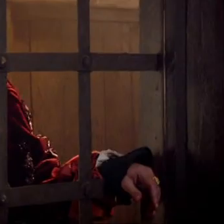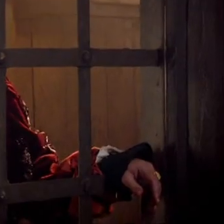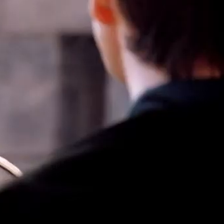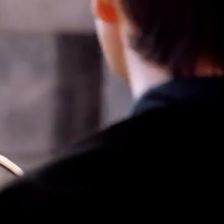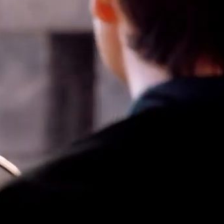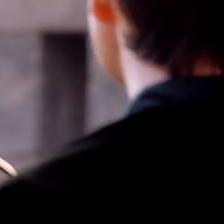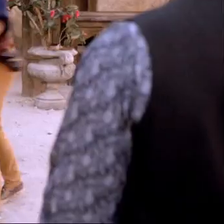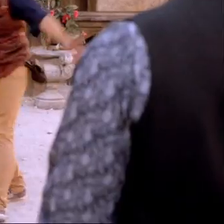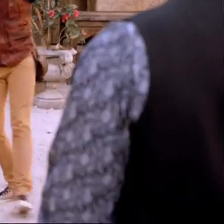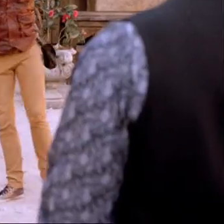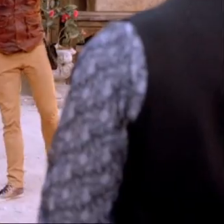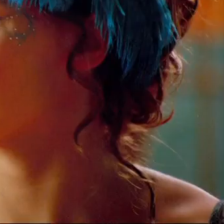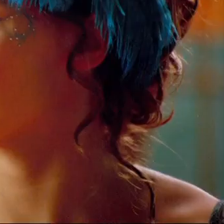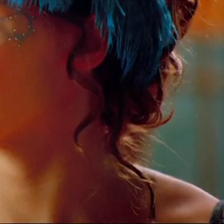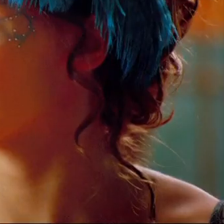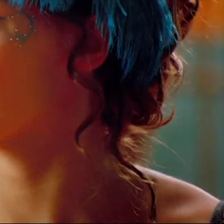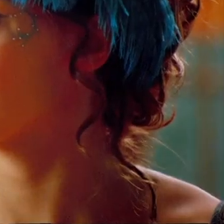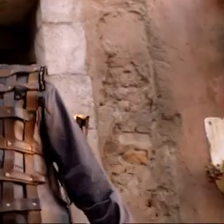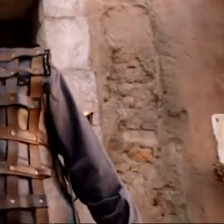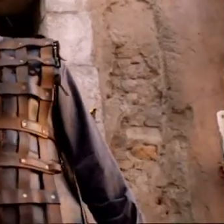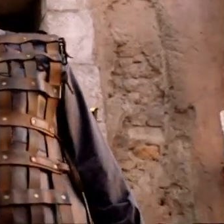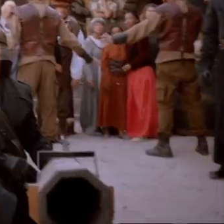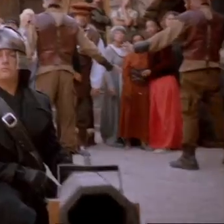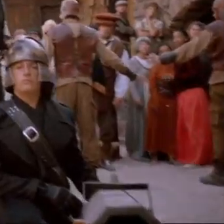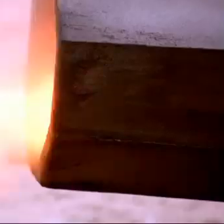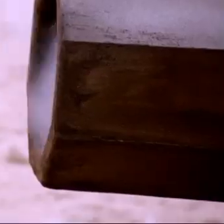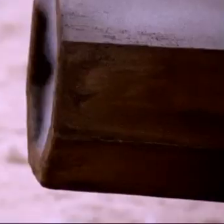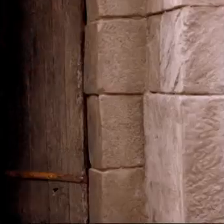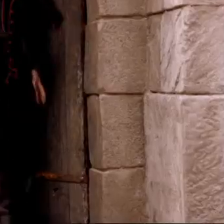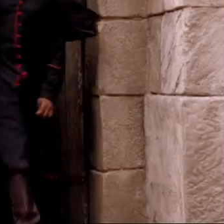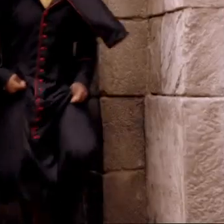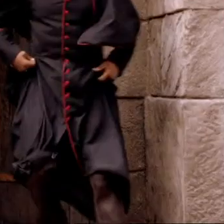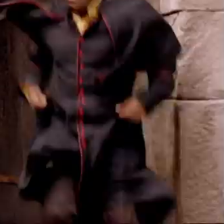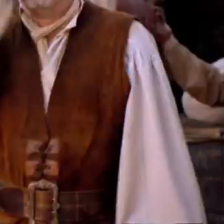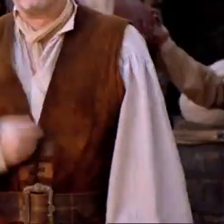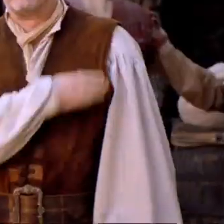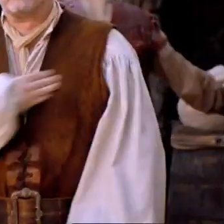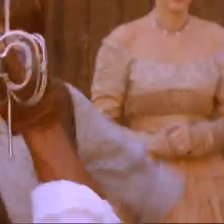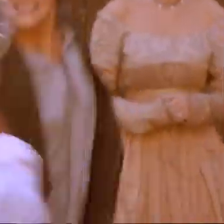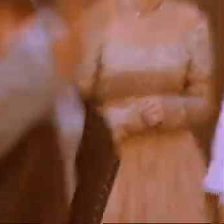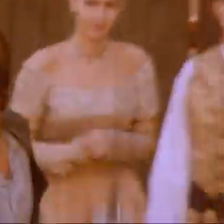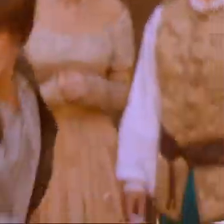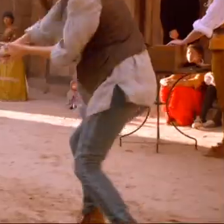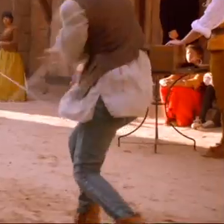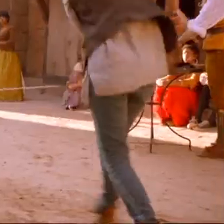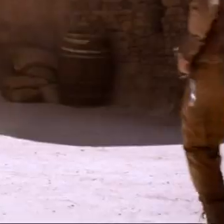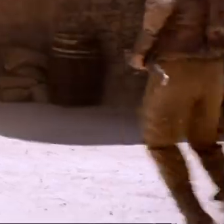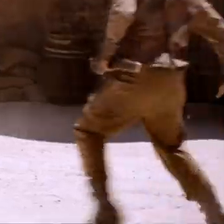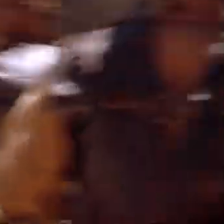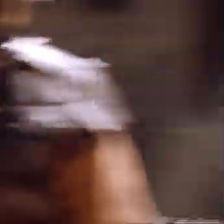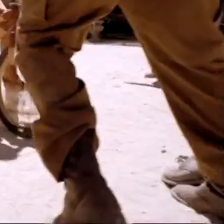me alive. I'll stake my life on it. Tell me alive! Hey! The genius returns.